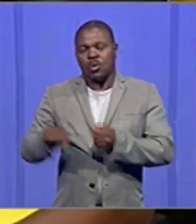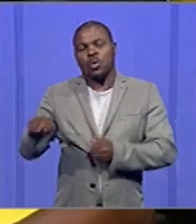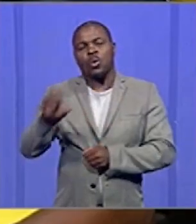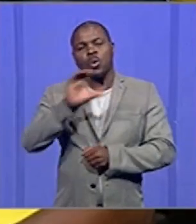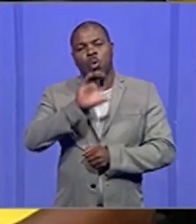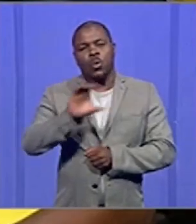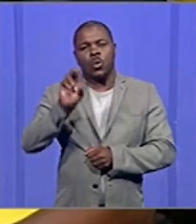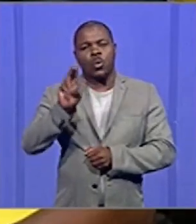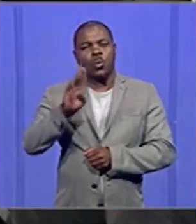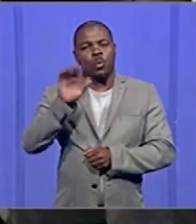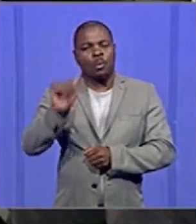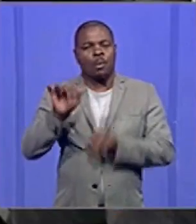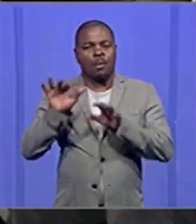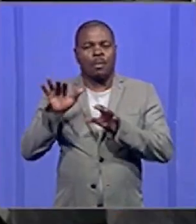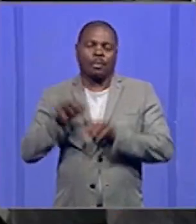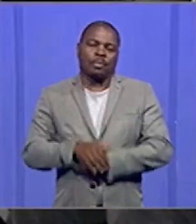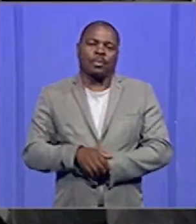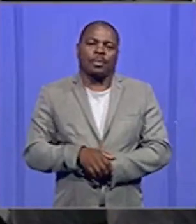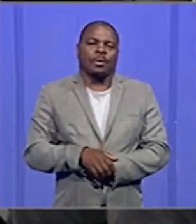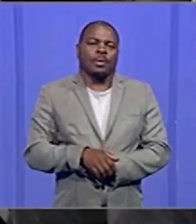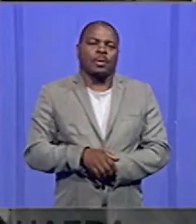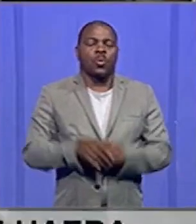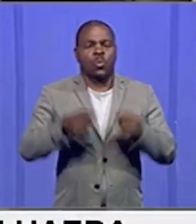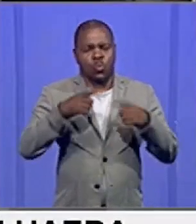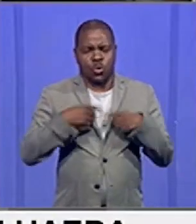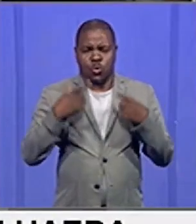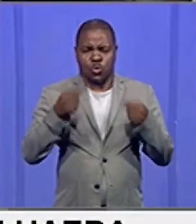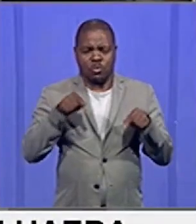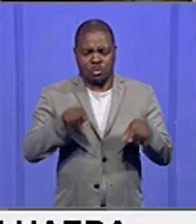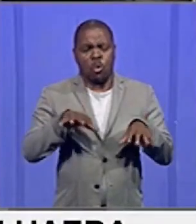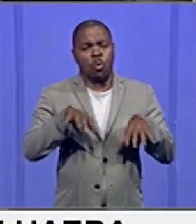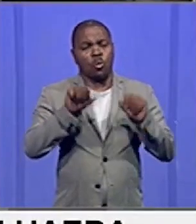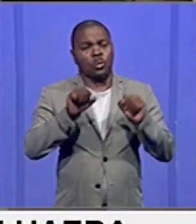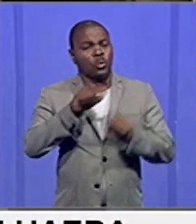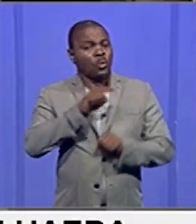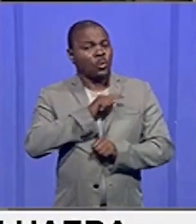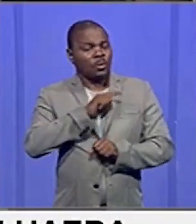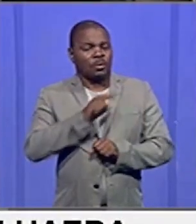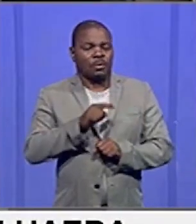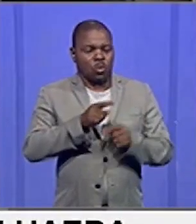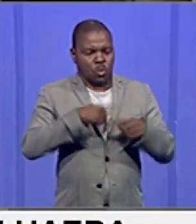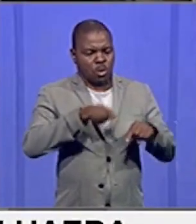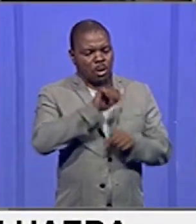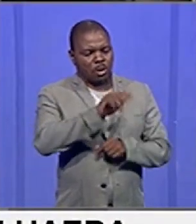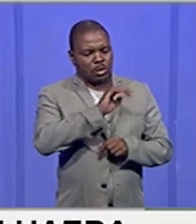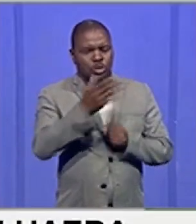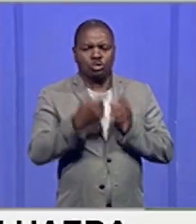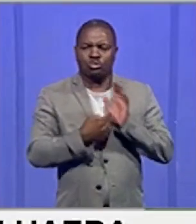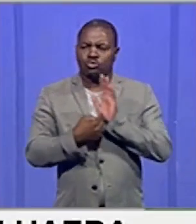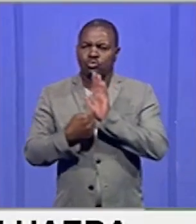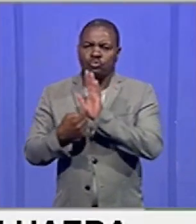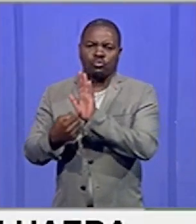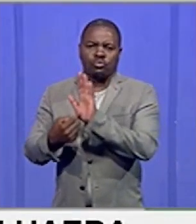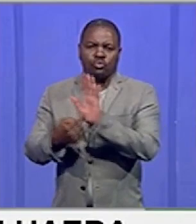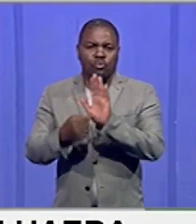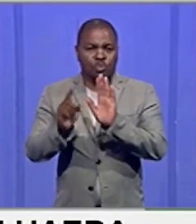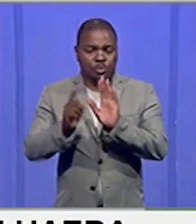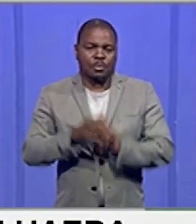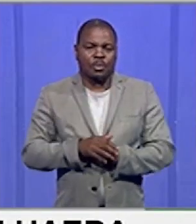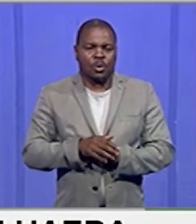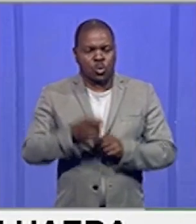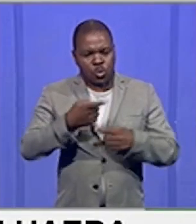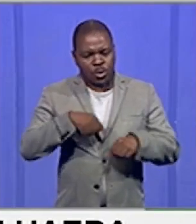Cuban people. We are doing this as the ANC to signify